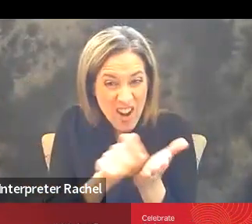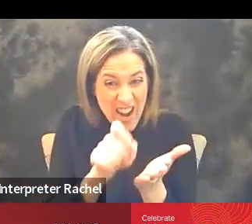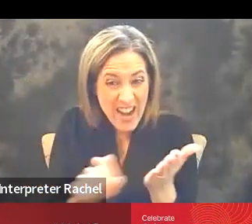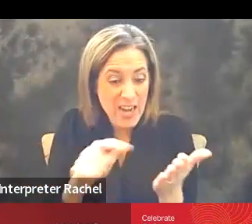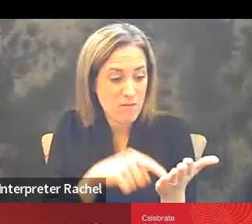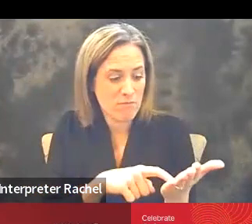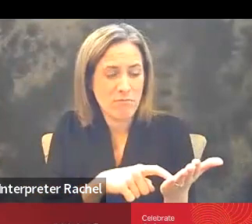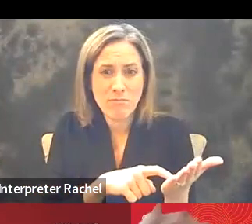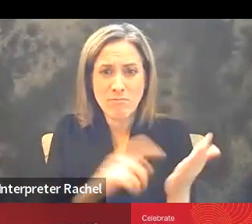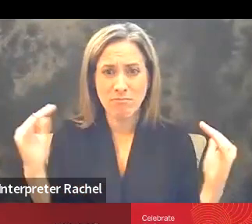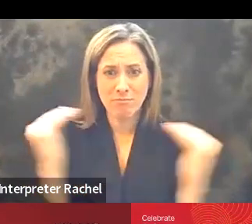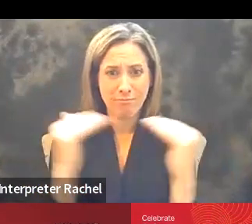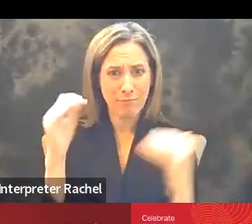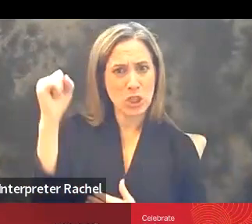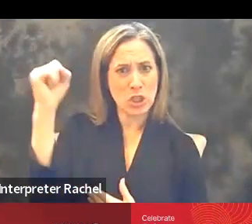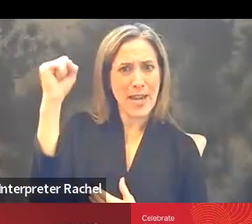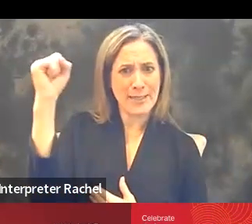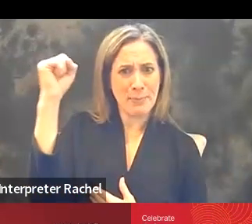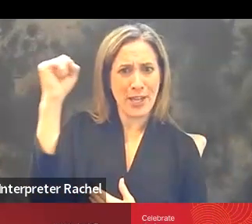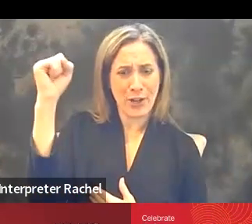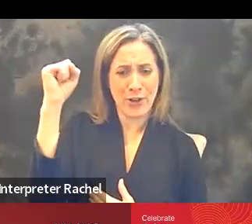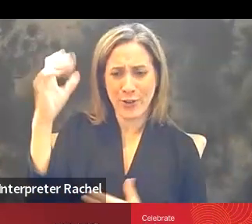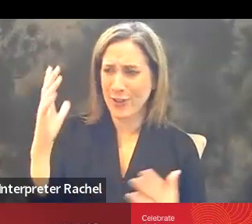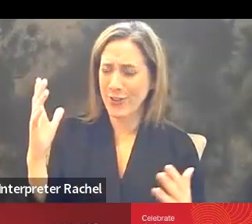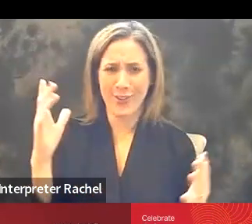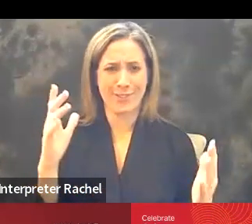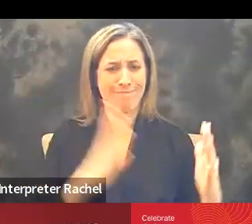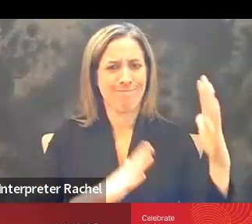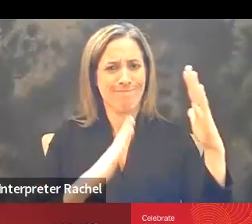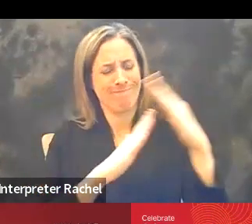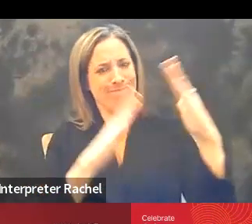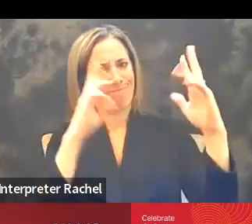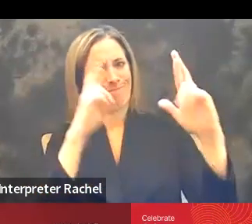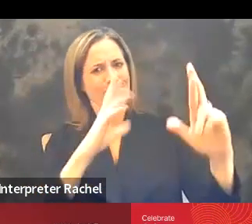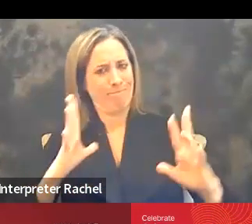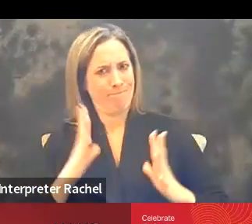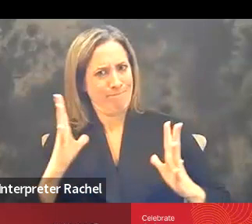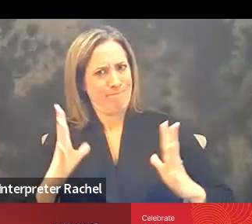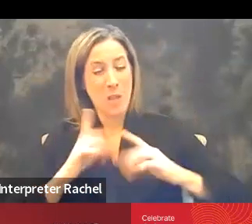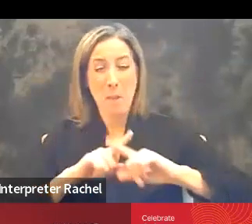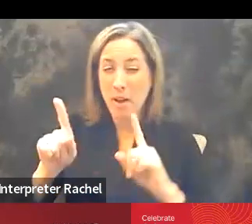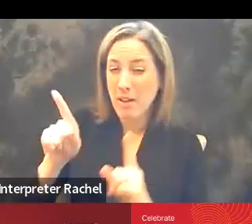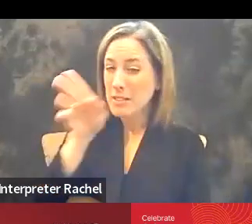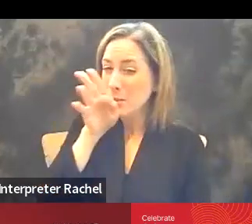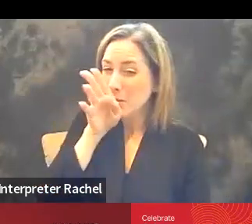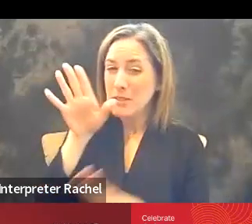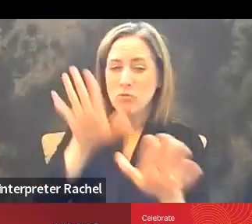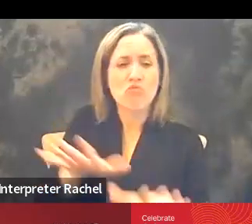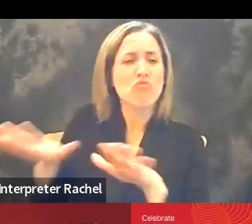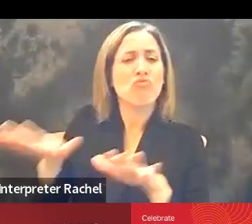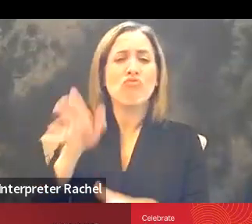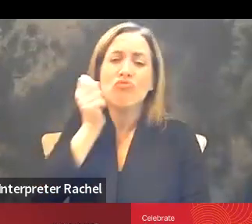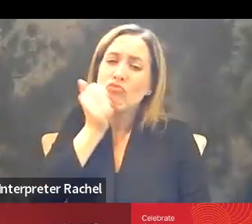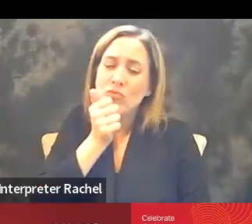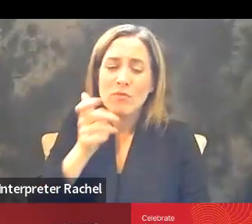close to Shakespearean versus kind of the spoken language is a much more kind of vernacular dialect. And so when I'm